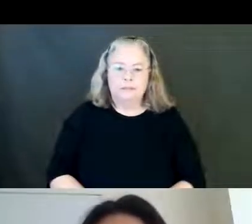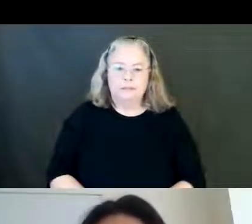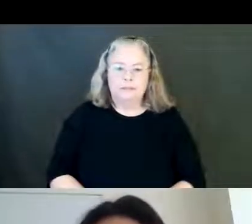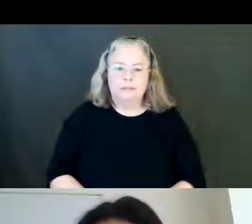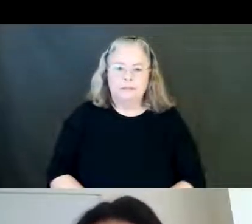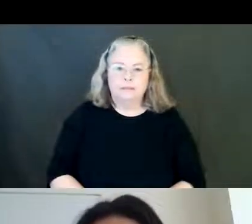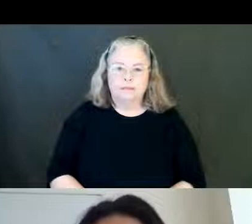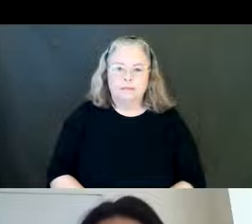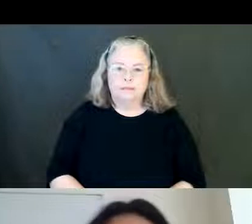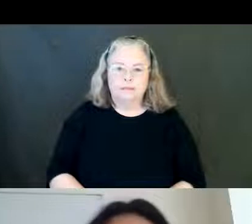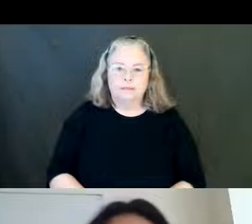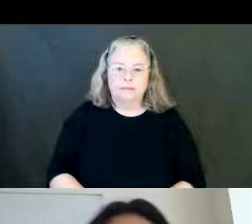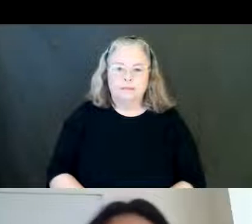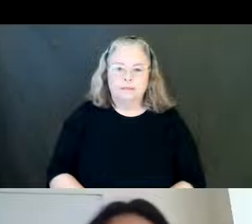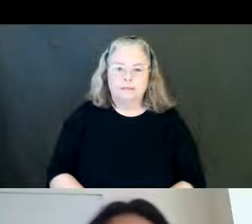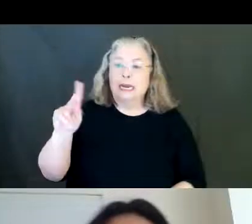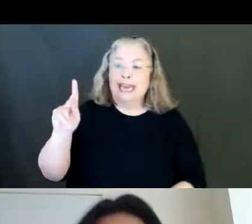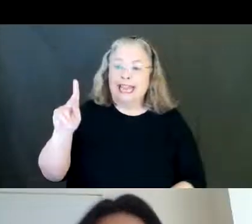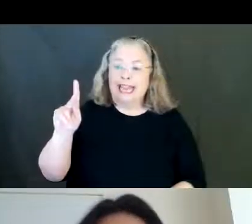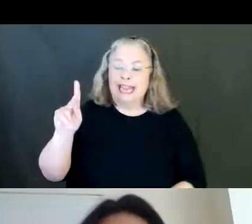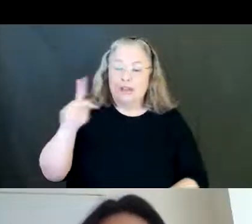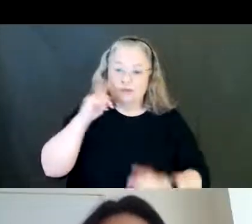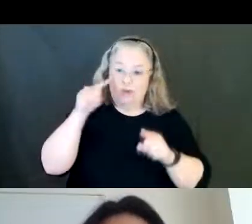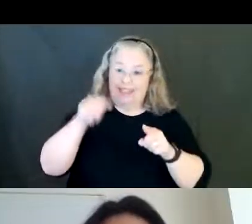And the link should be in as well.